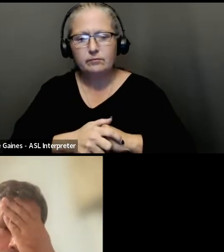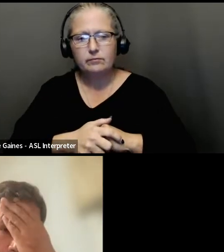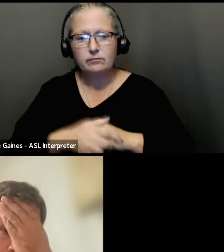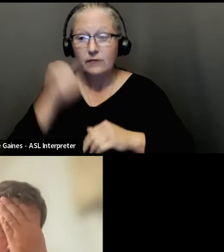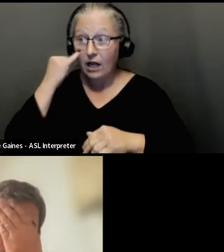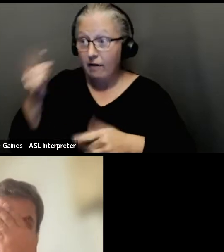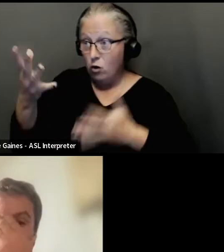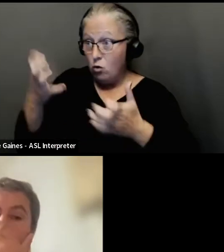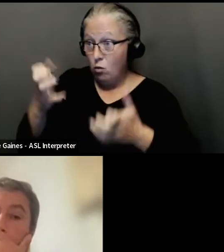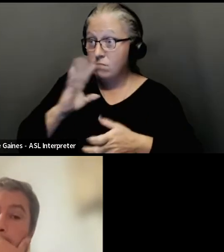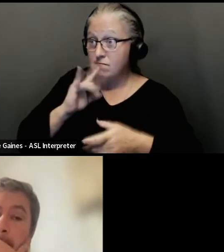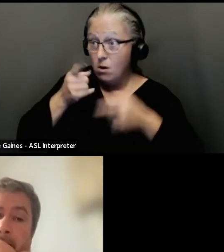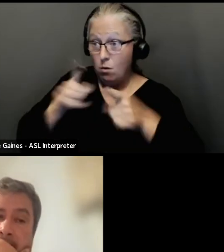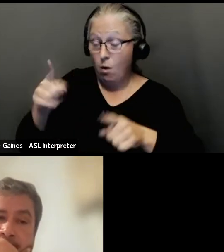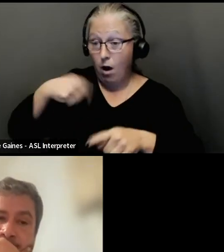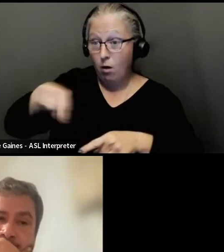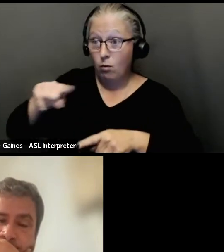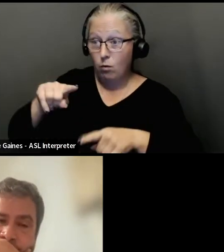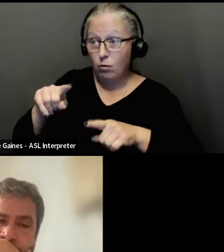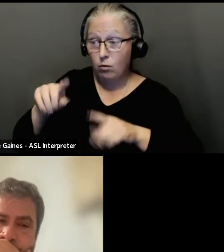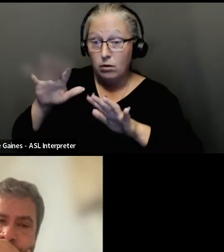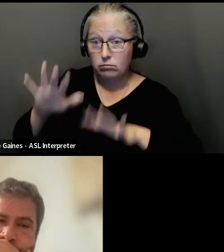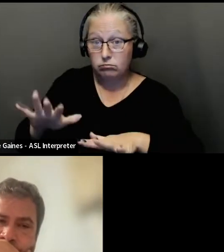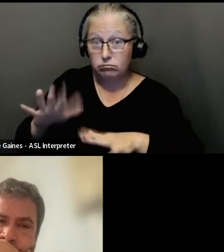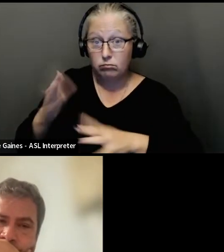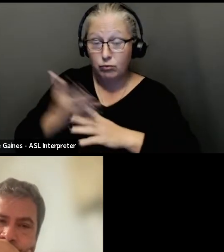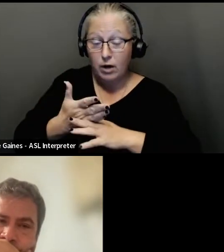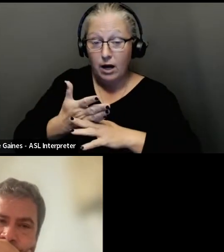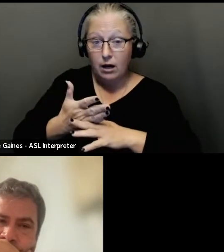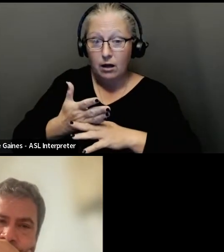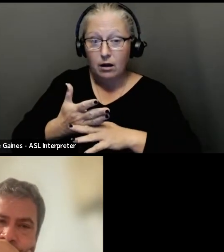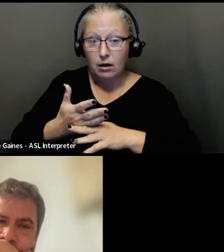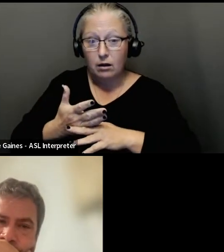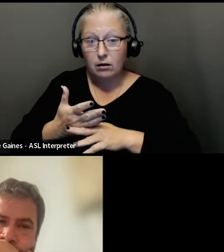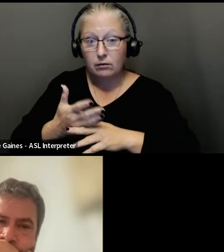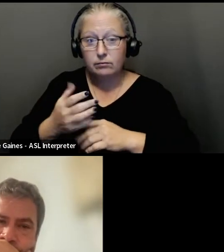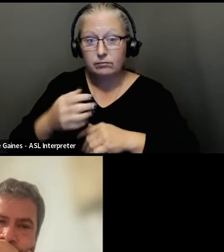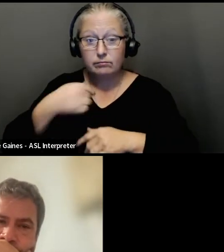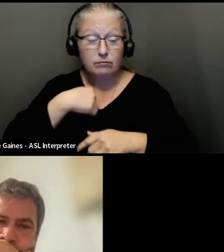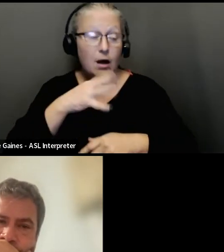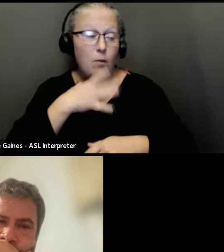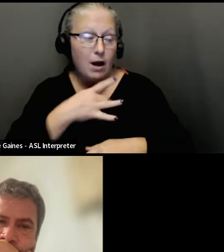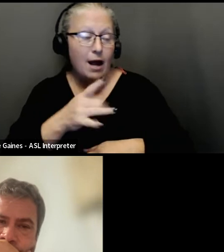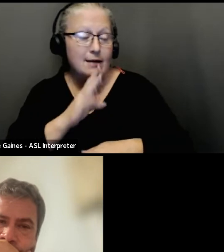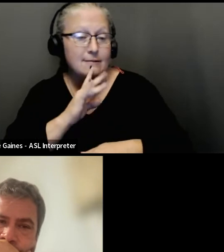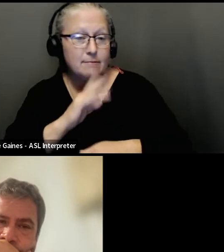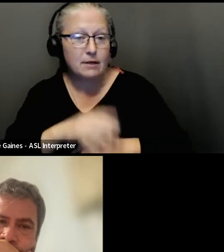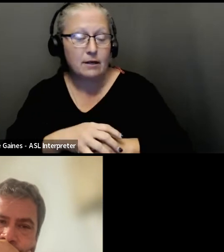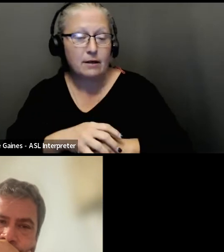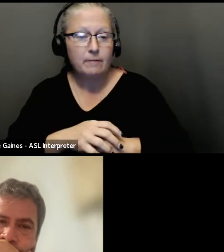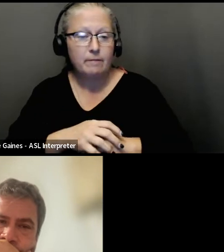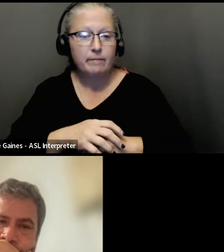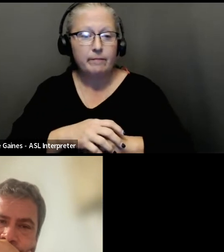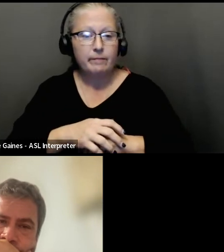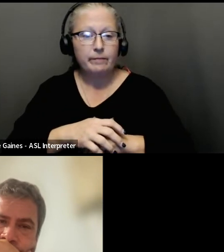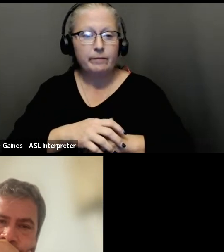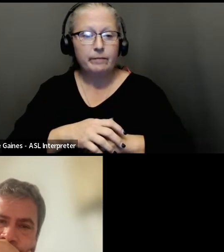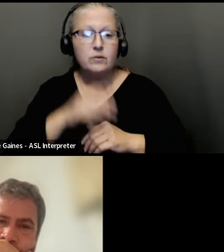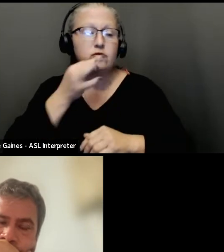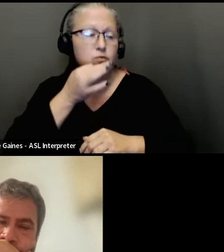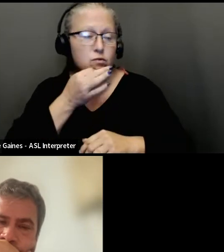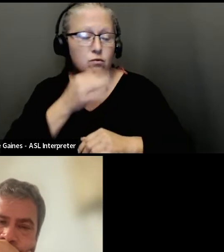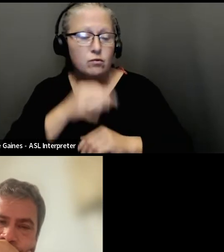want to speak while we're taking a break. I would like to speak at